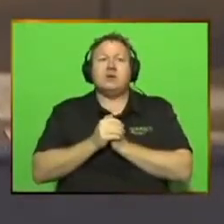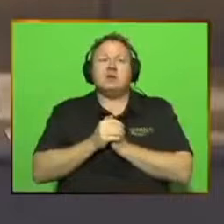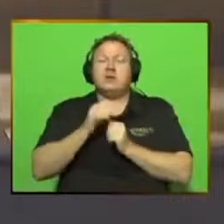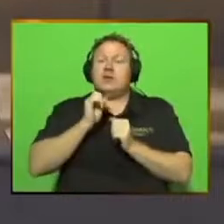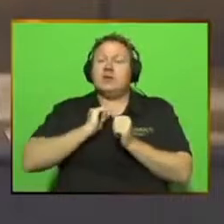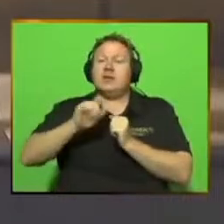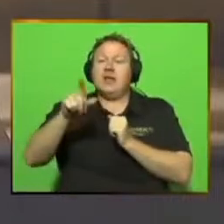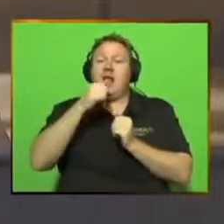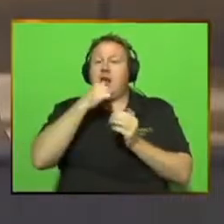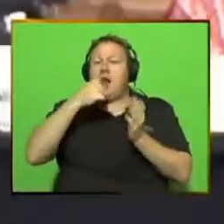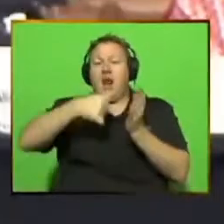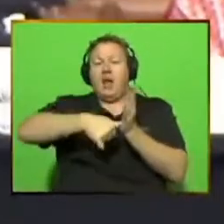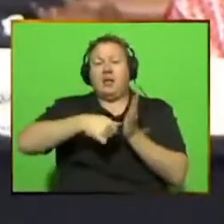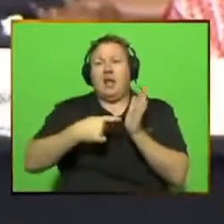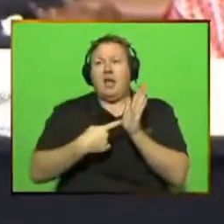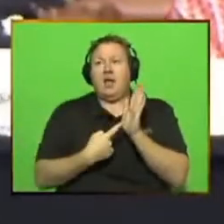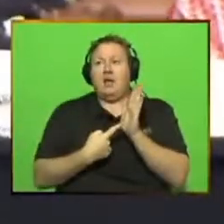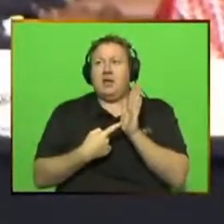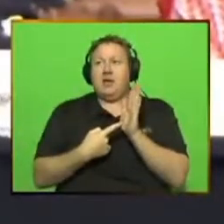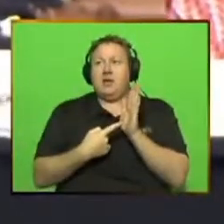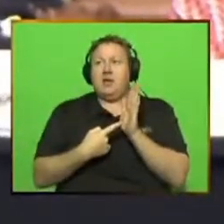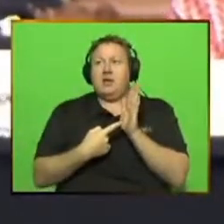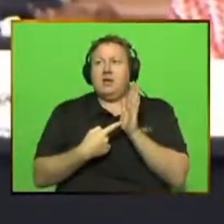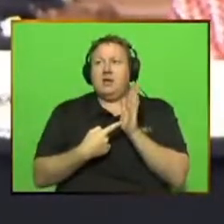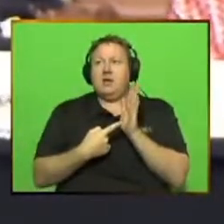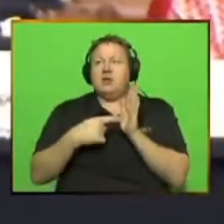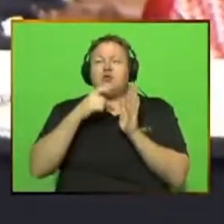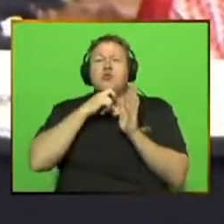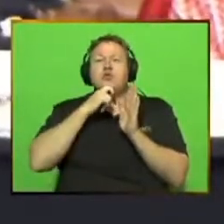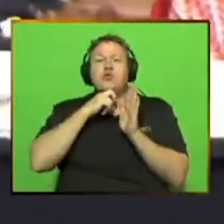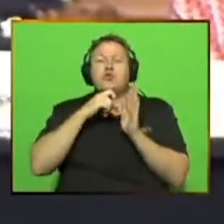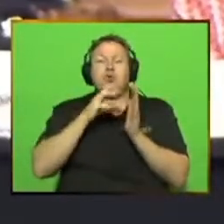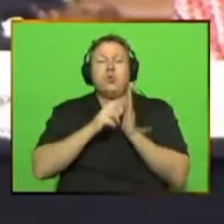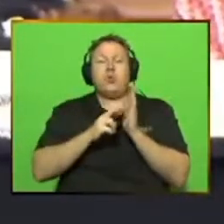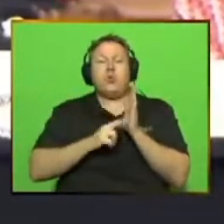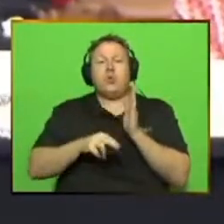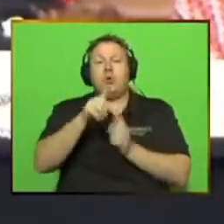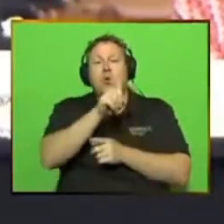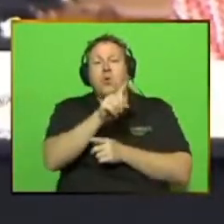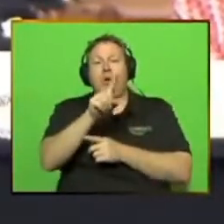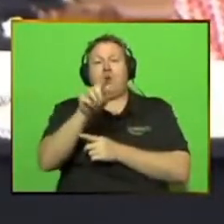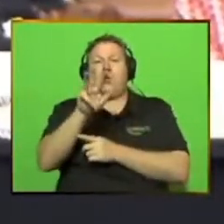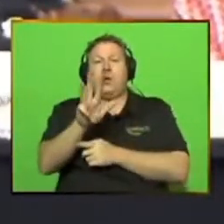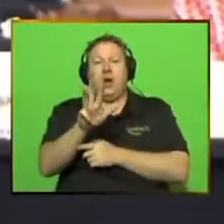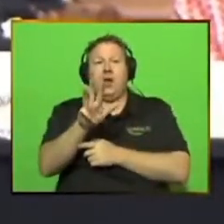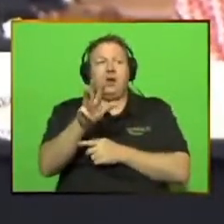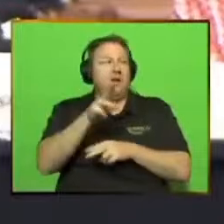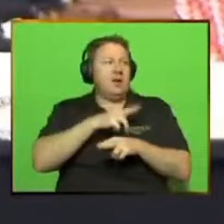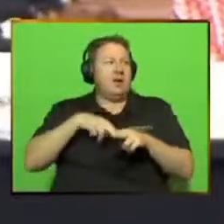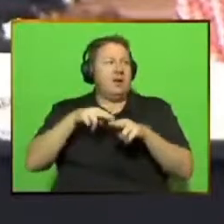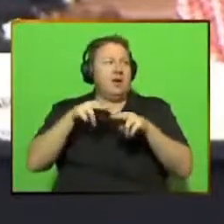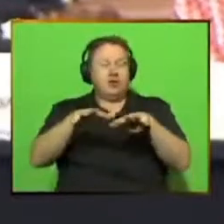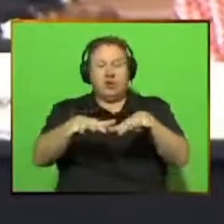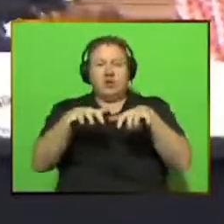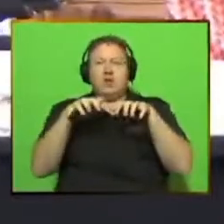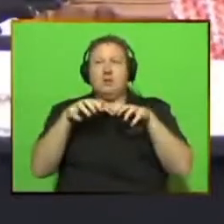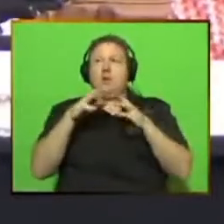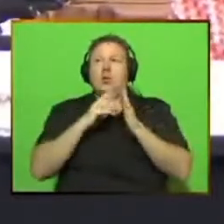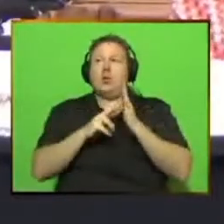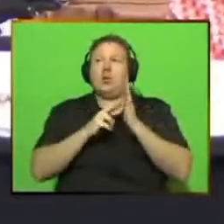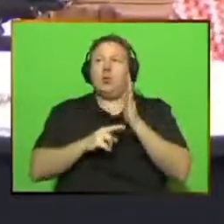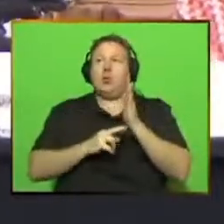a letter using Rule 119 of the National Assembly rules